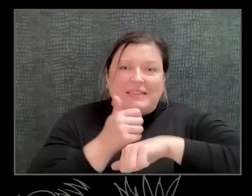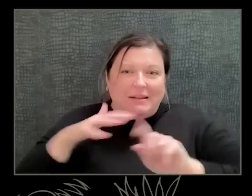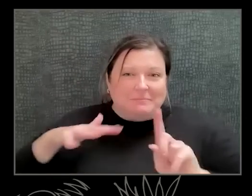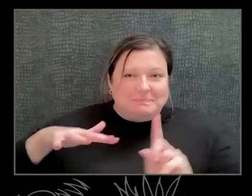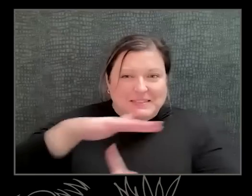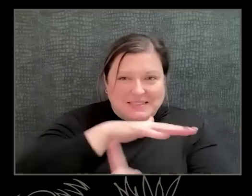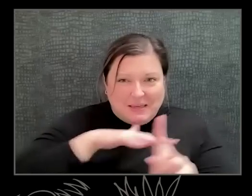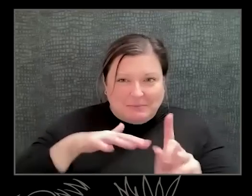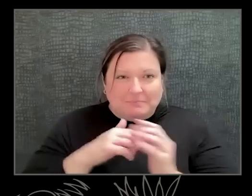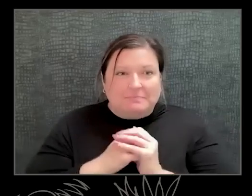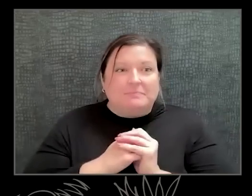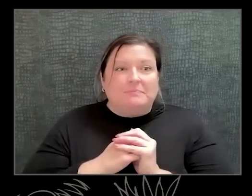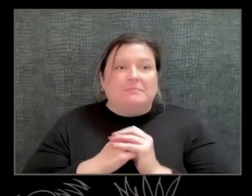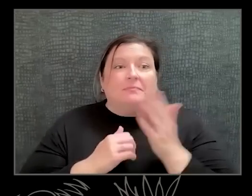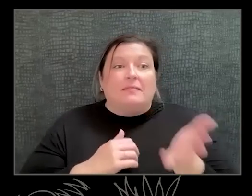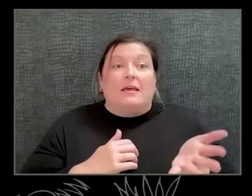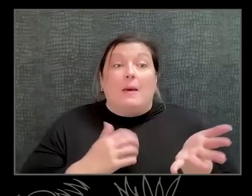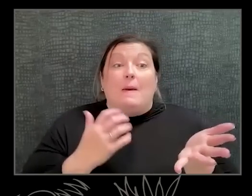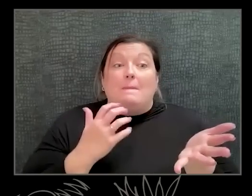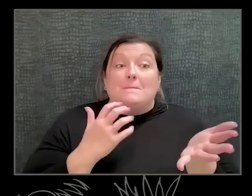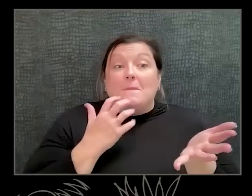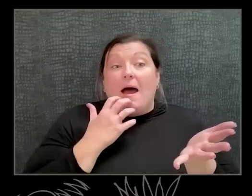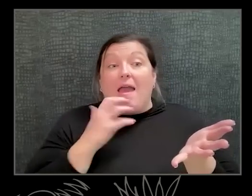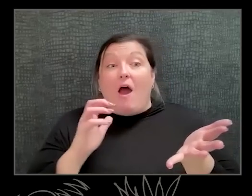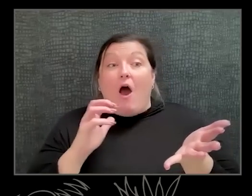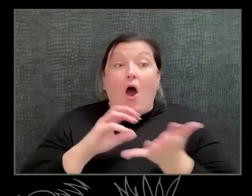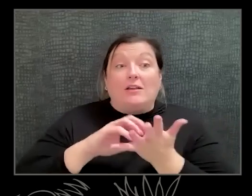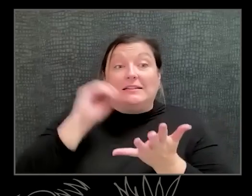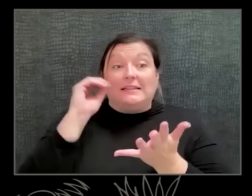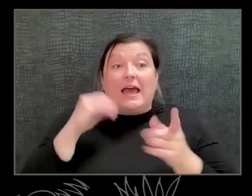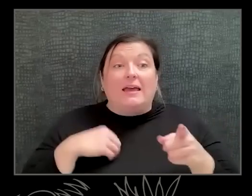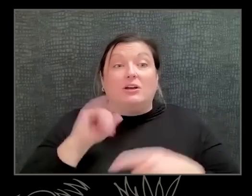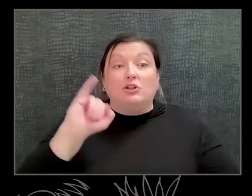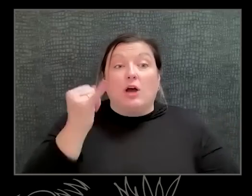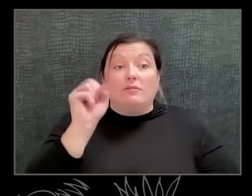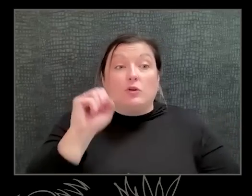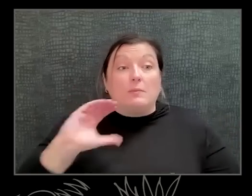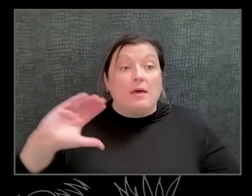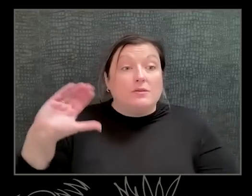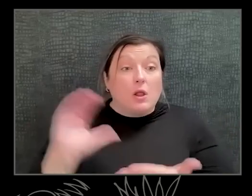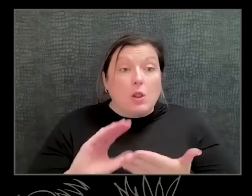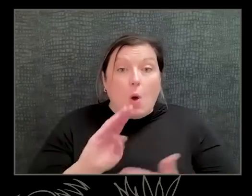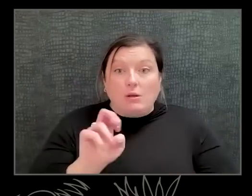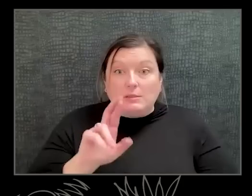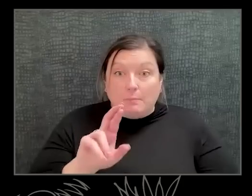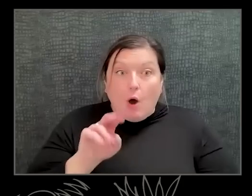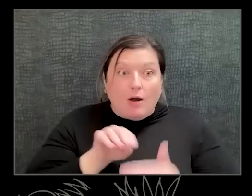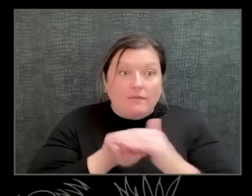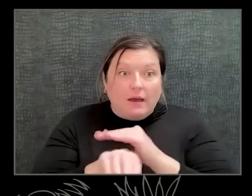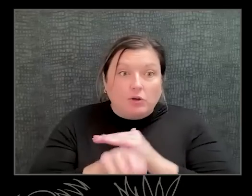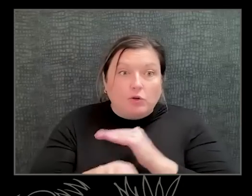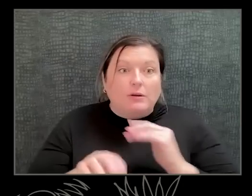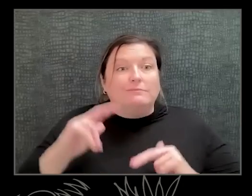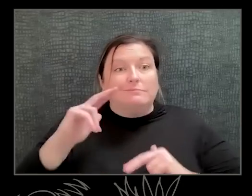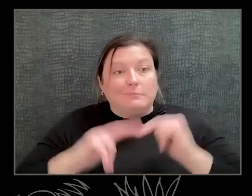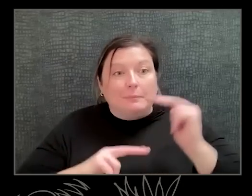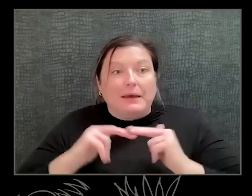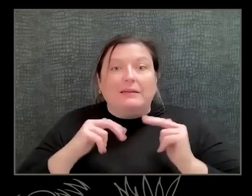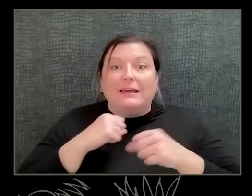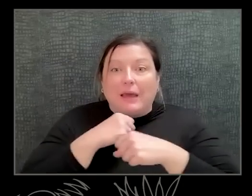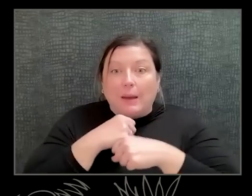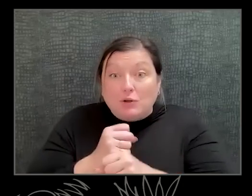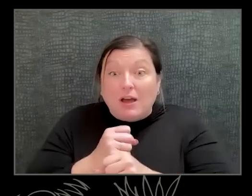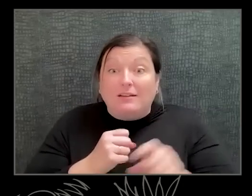hot take is that JavaScript has the lowest bar of entry to building and being productive, which is a good thing, right? It enables so many people to